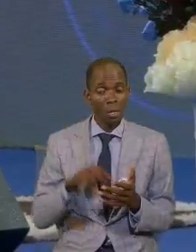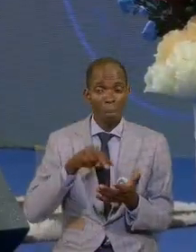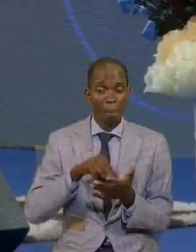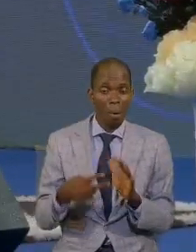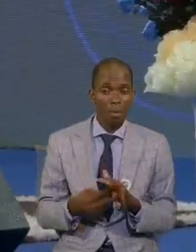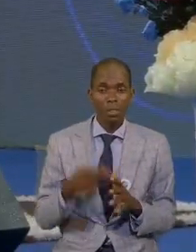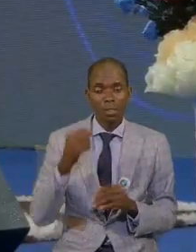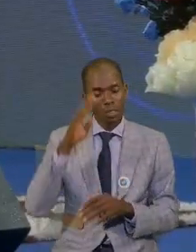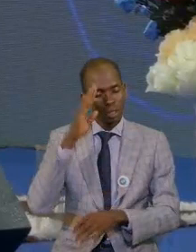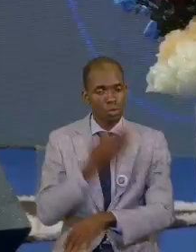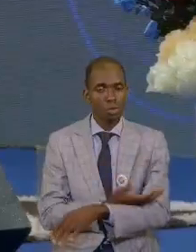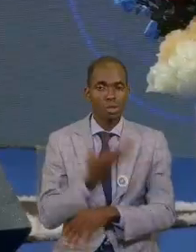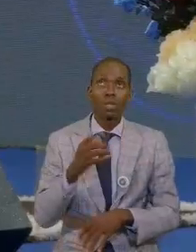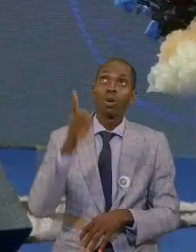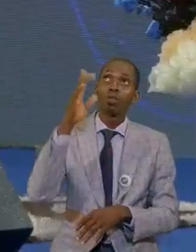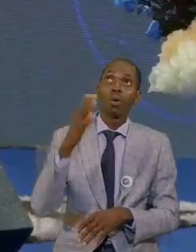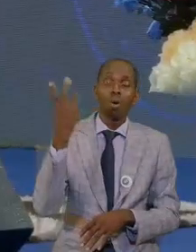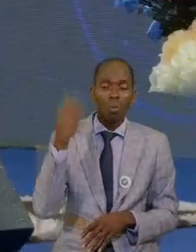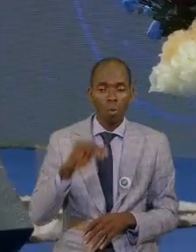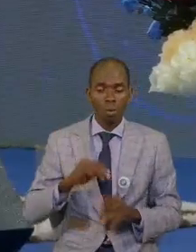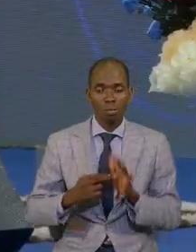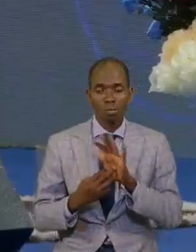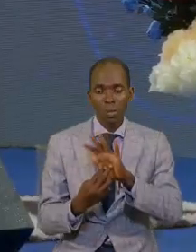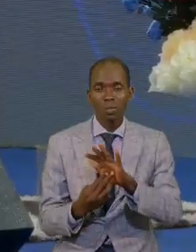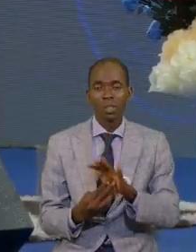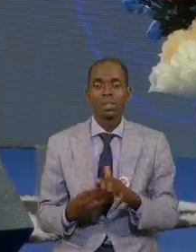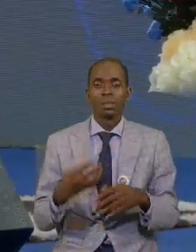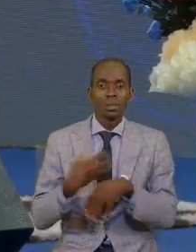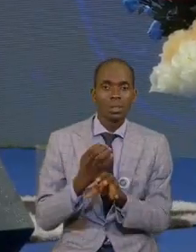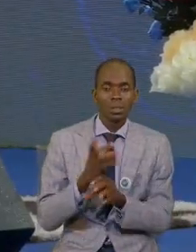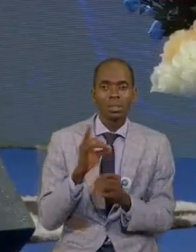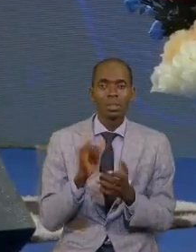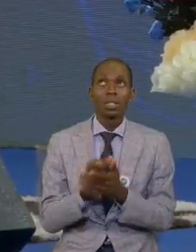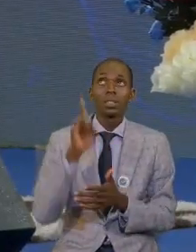was manifested, that he might destroy the works of the devil.